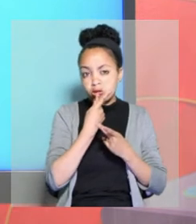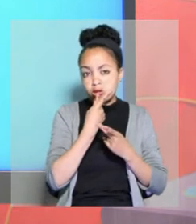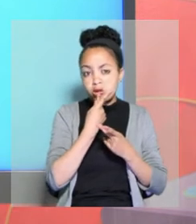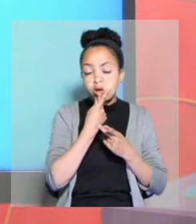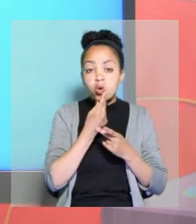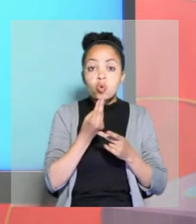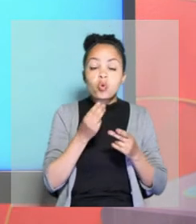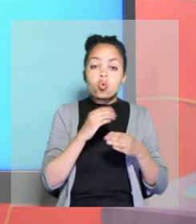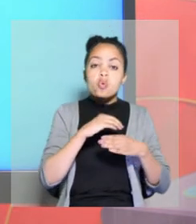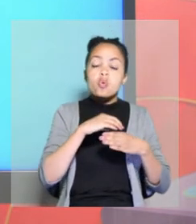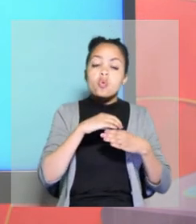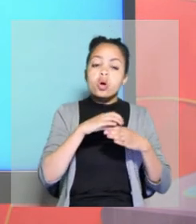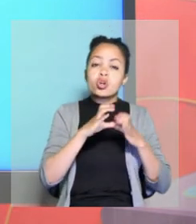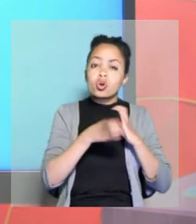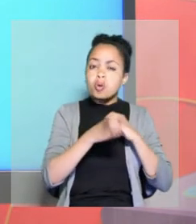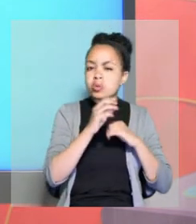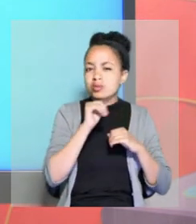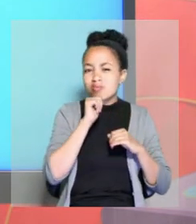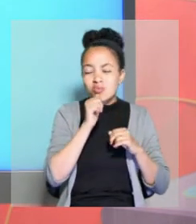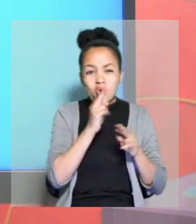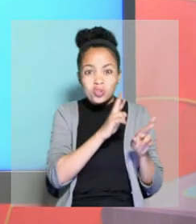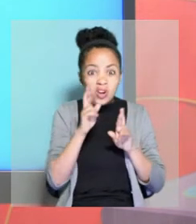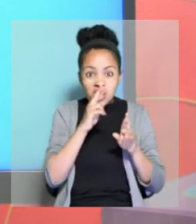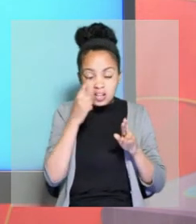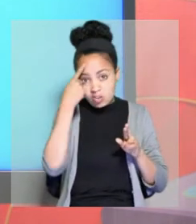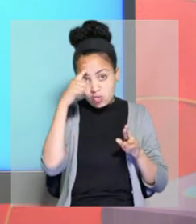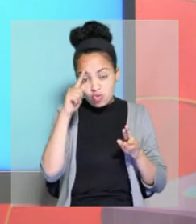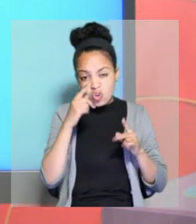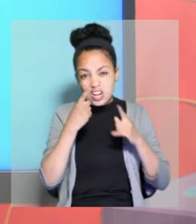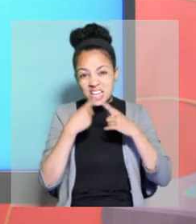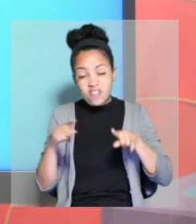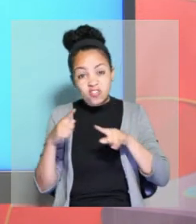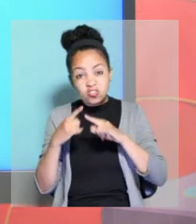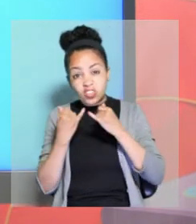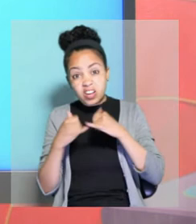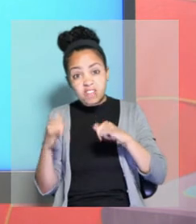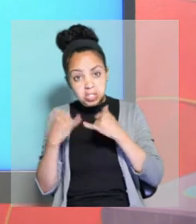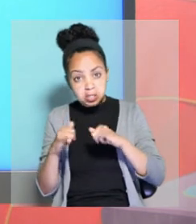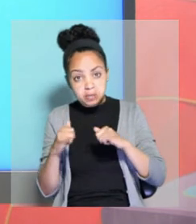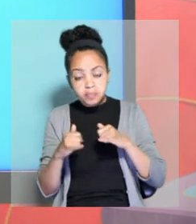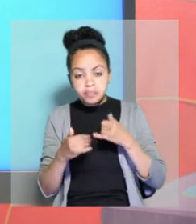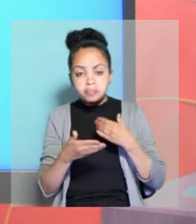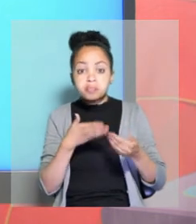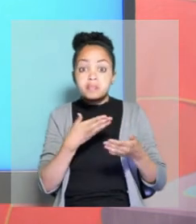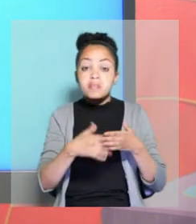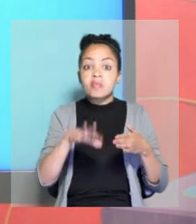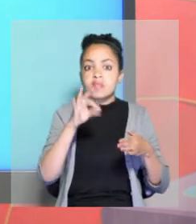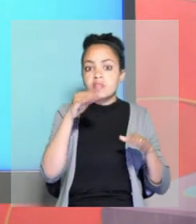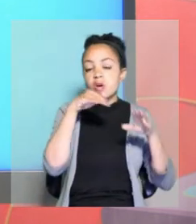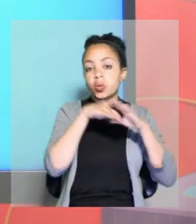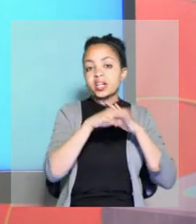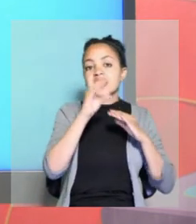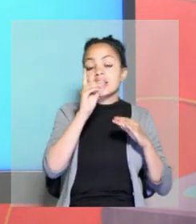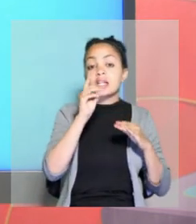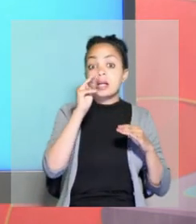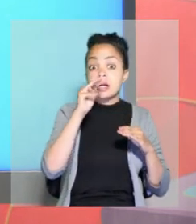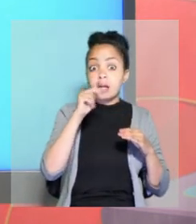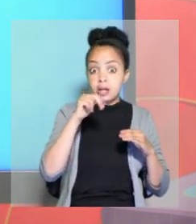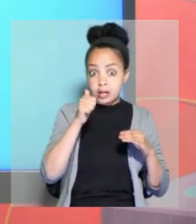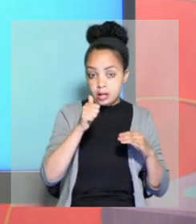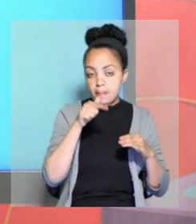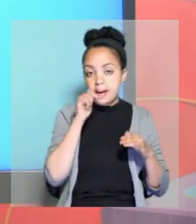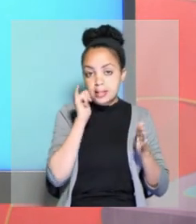When chromosome is not ready for division, it may be loosely found within DNA. By